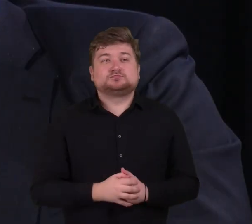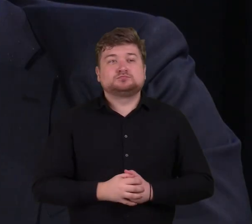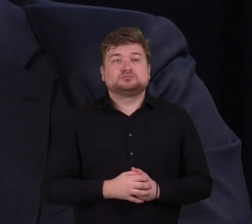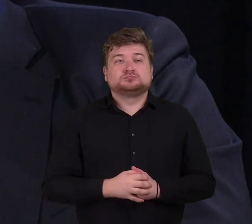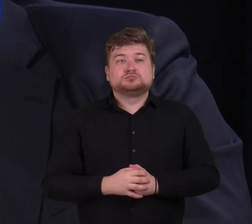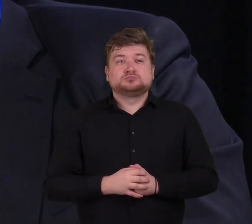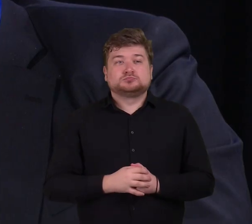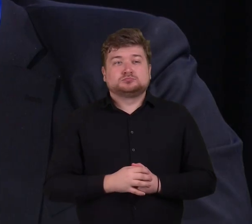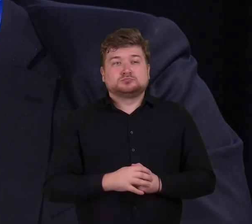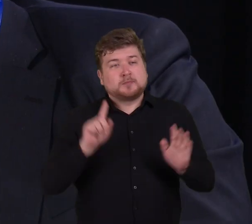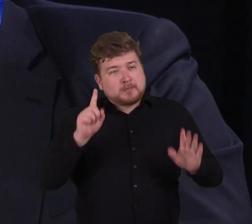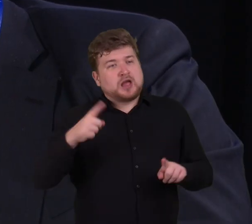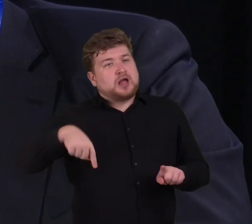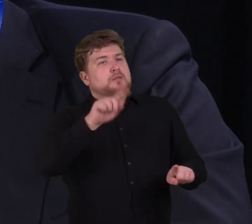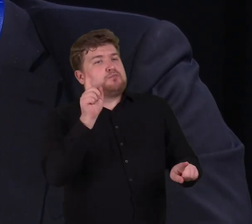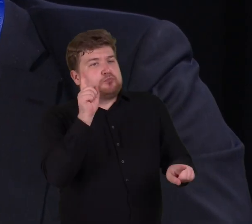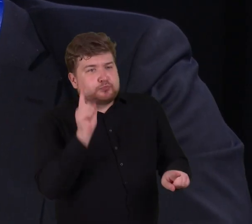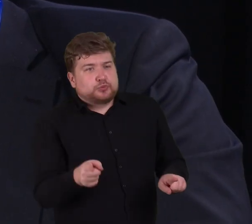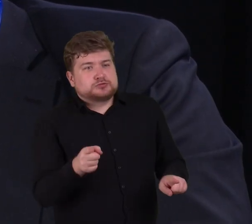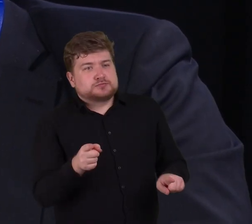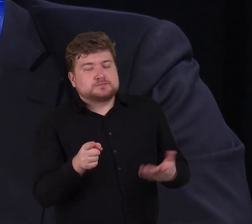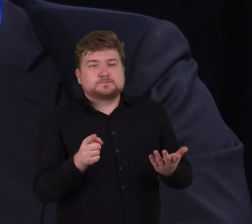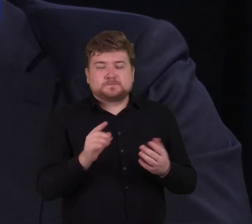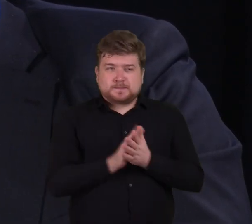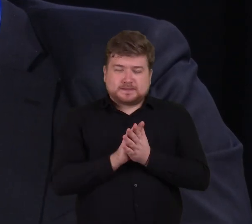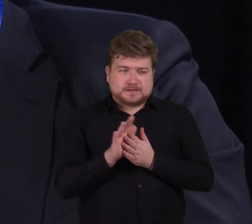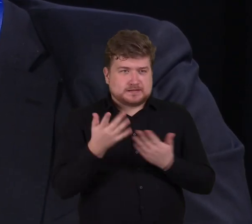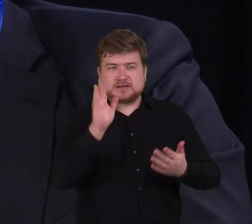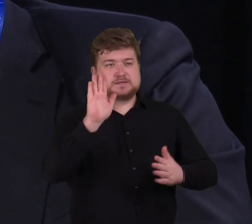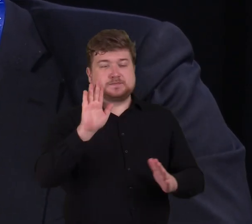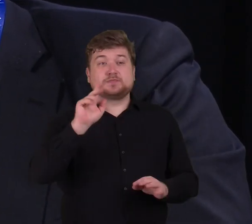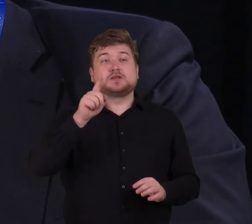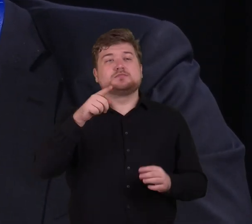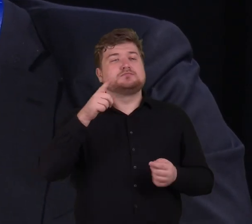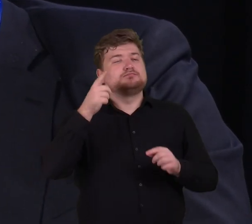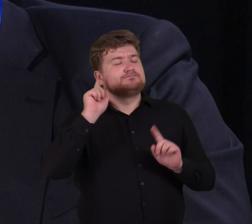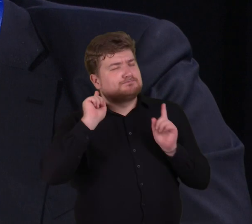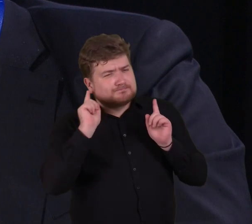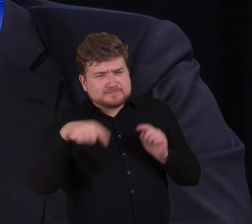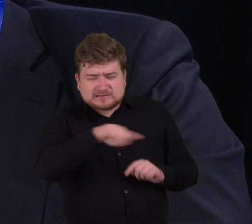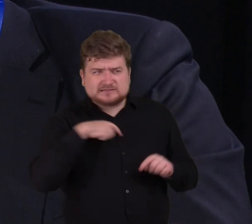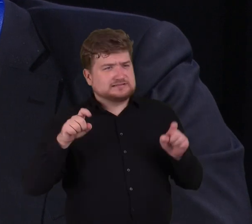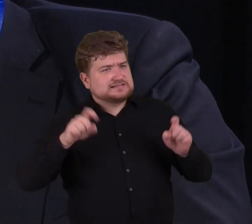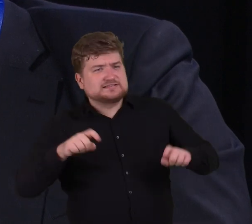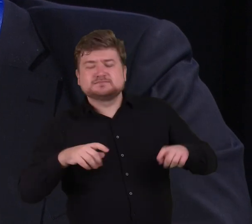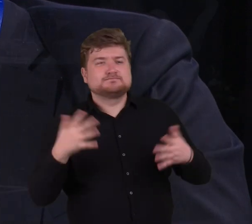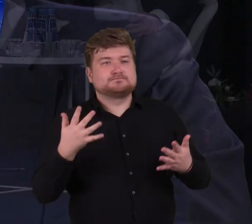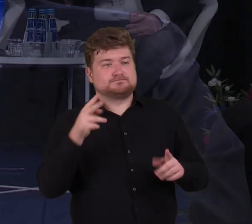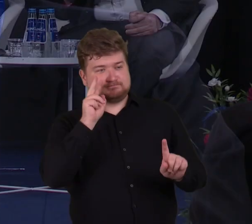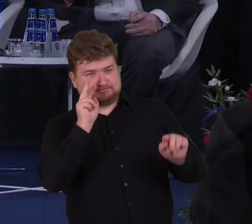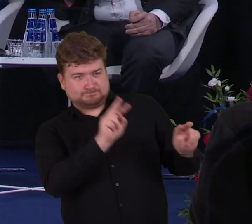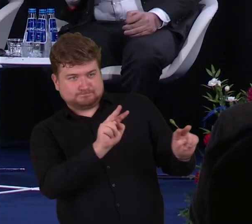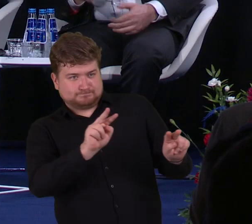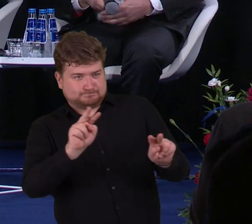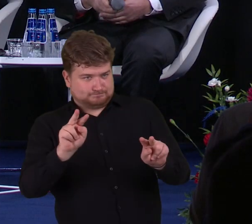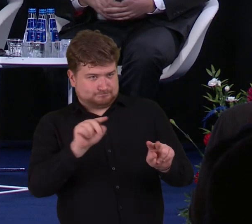particular on this capacity building aspect and target this much more than we did in the past. We move now